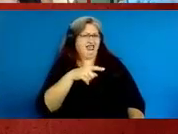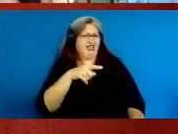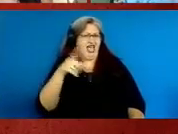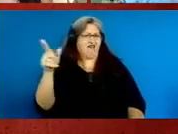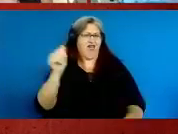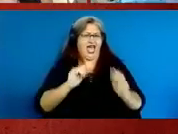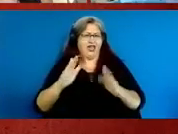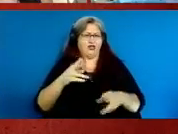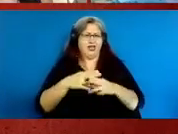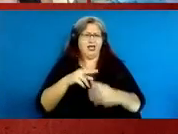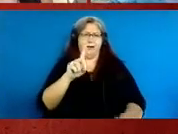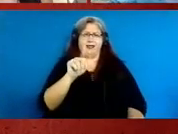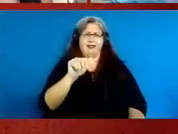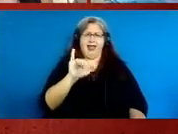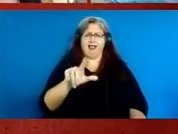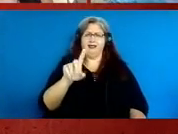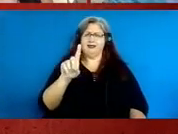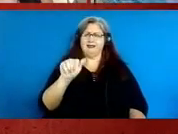named Daniel Day Kim,